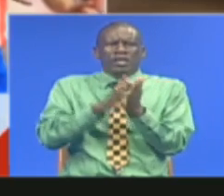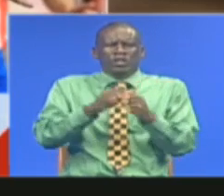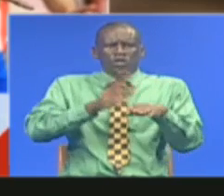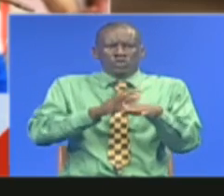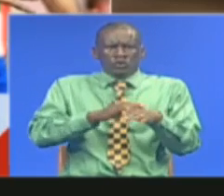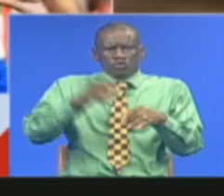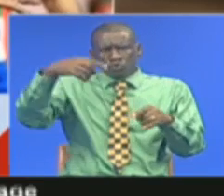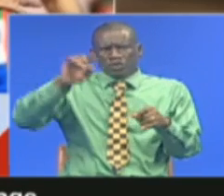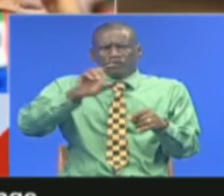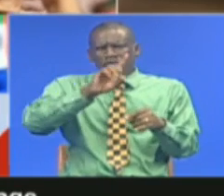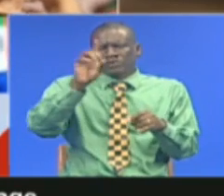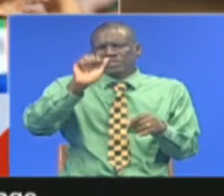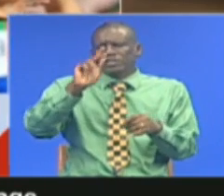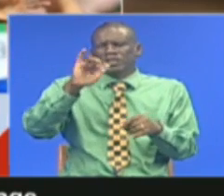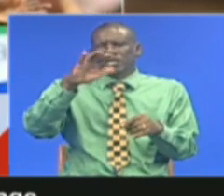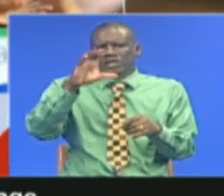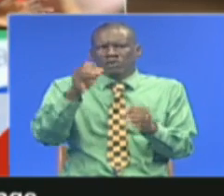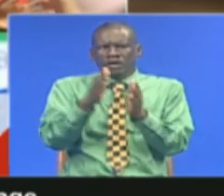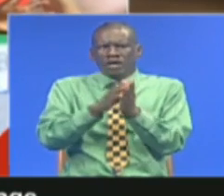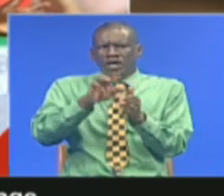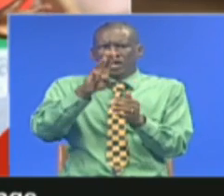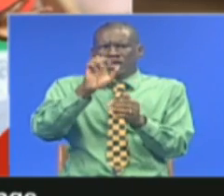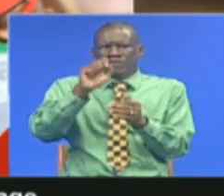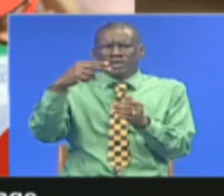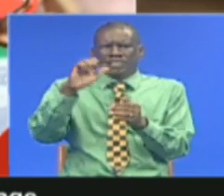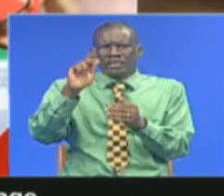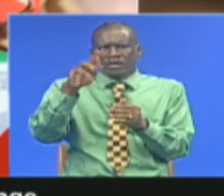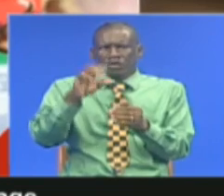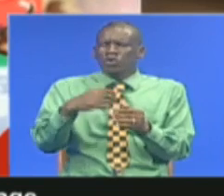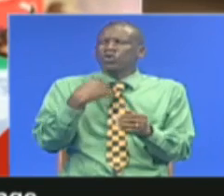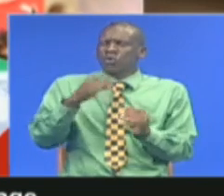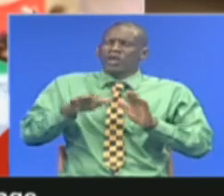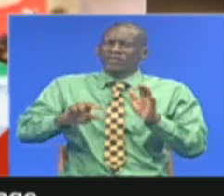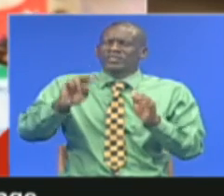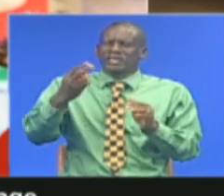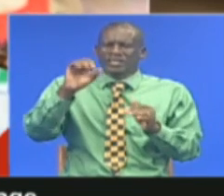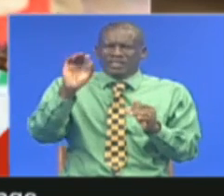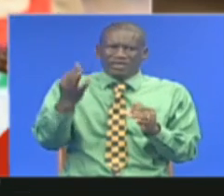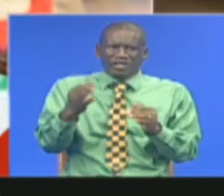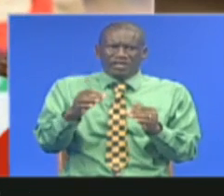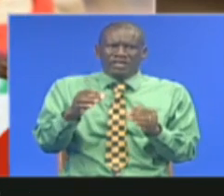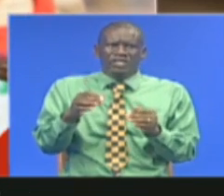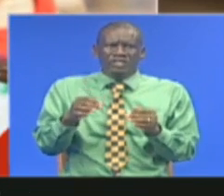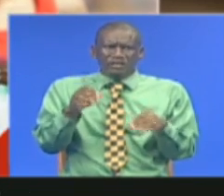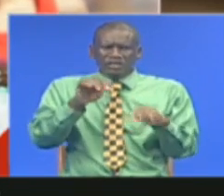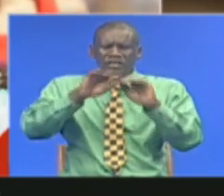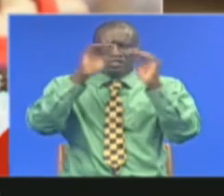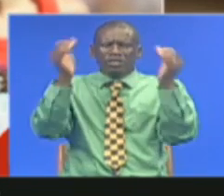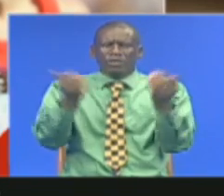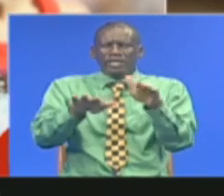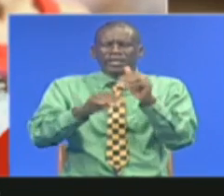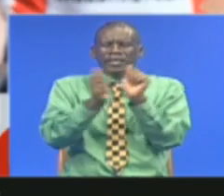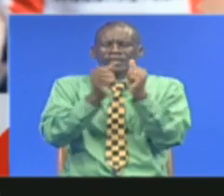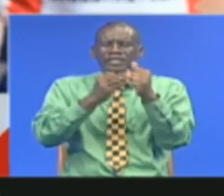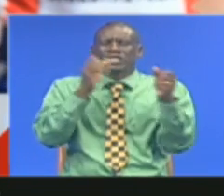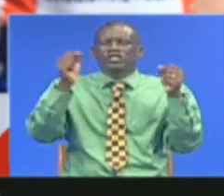revenge for Zakayo and Waithaka, who were left playing second fiddle, settling for silver and bronze at the World Under-18 Championships